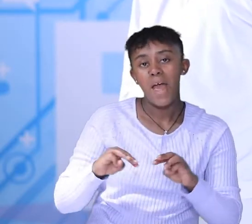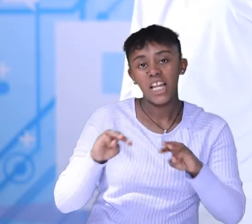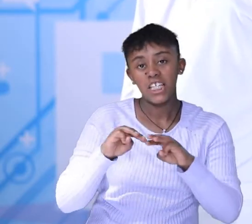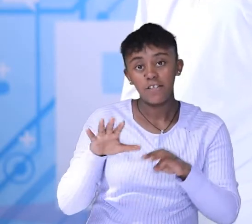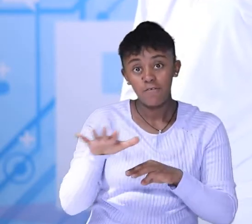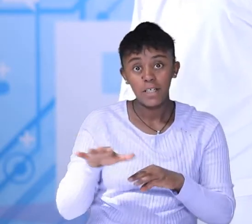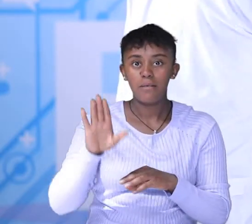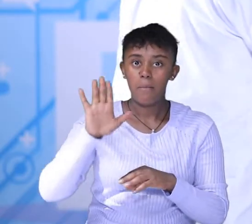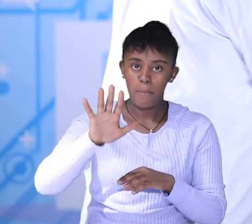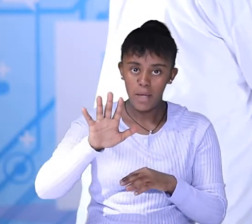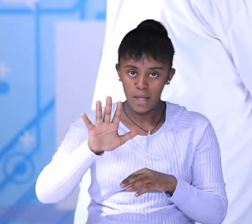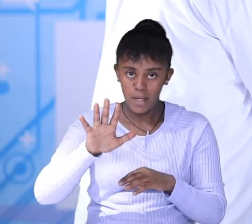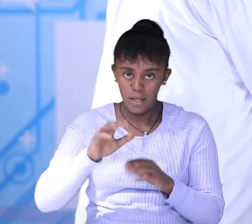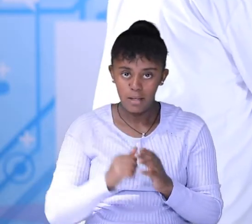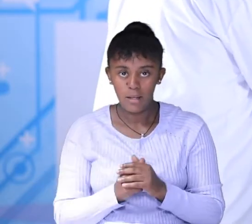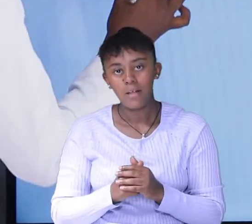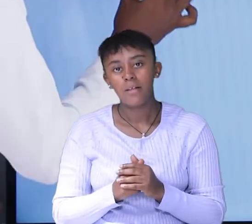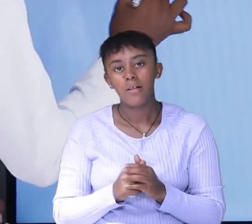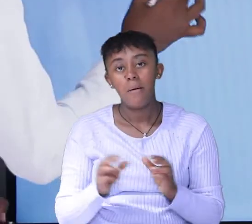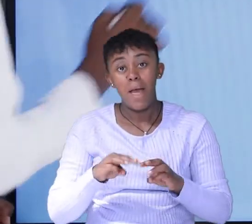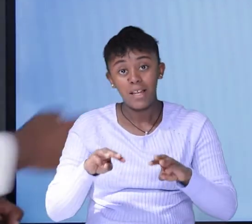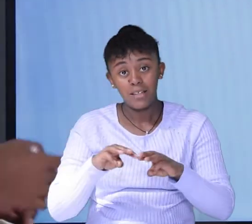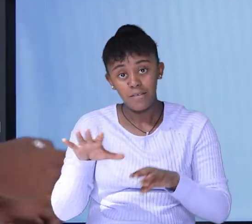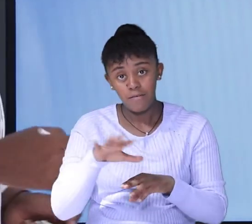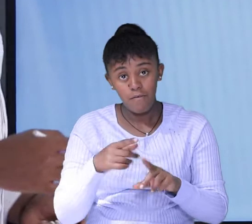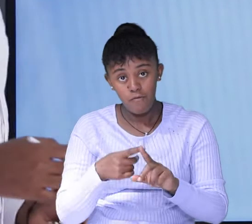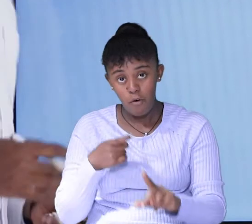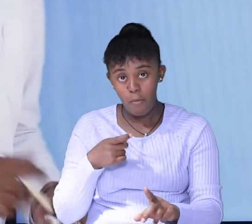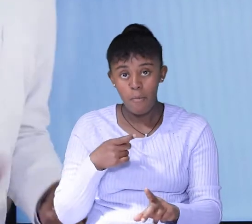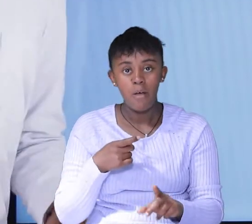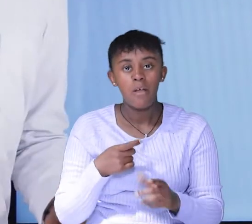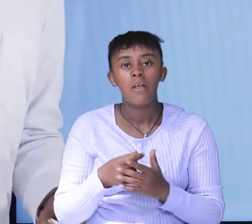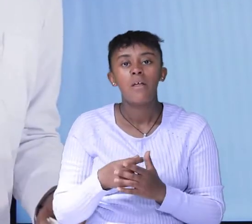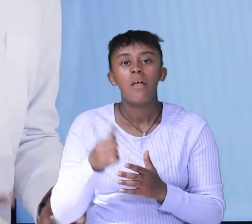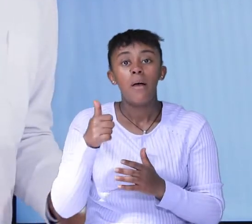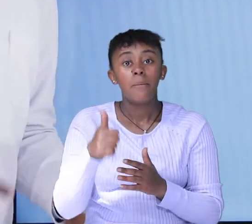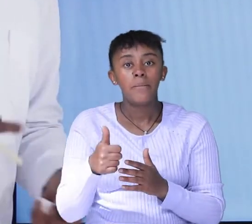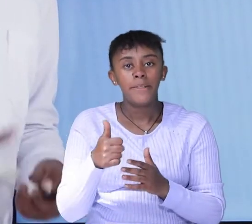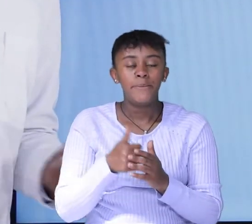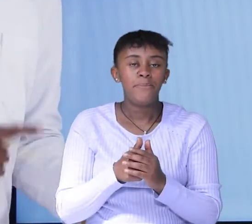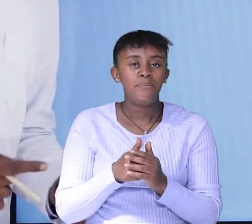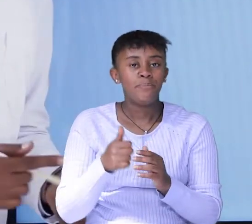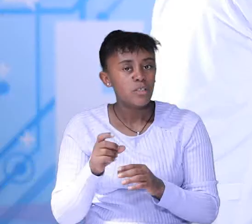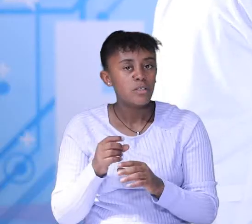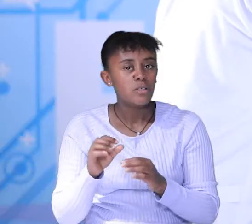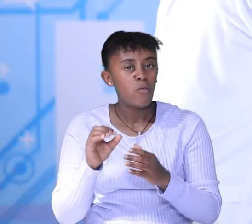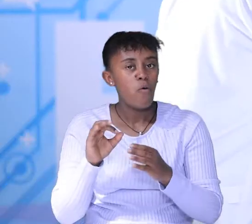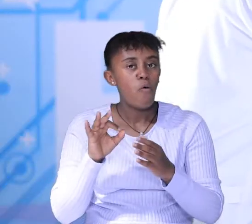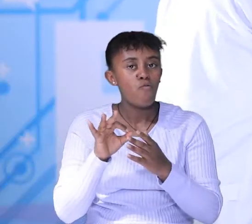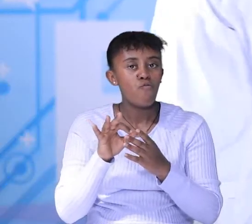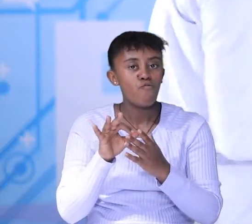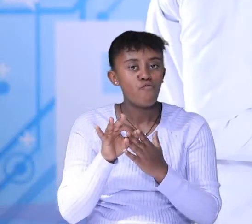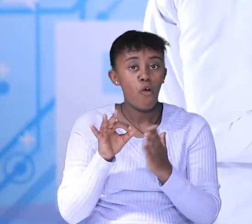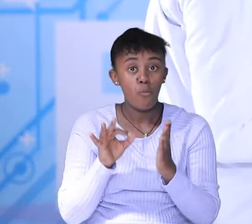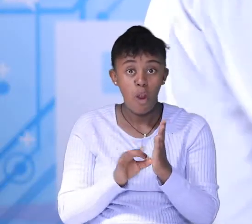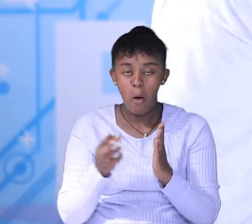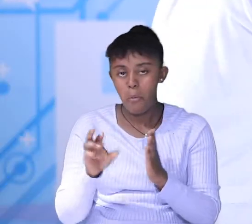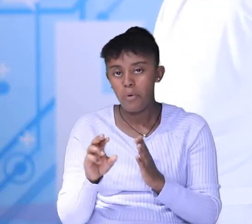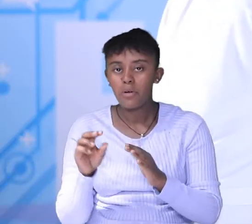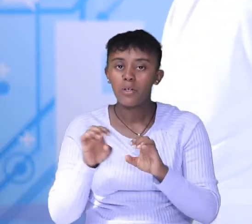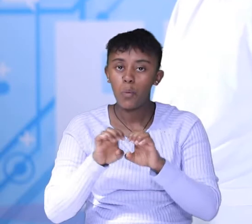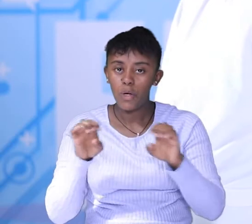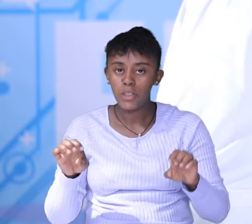equation. Very important equation. So students, can you try to solve this